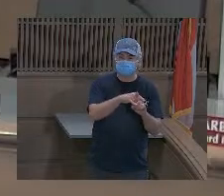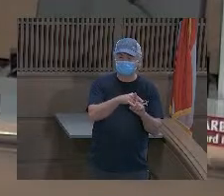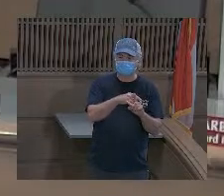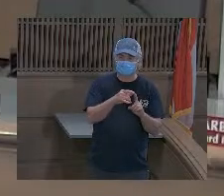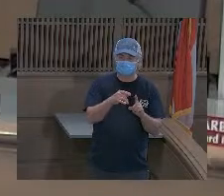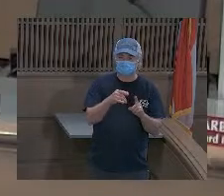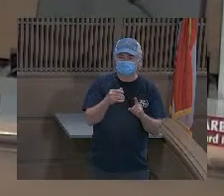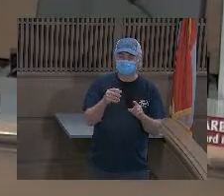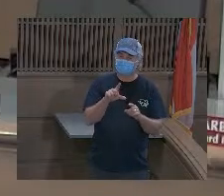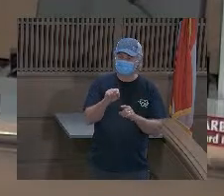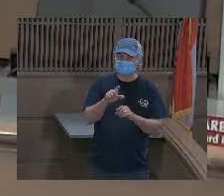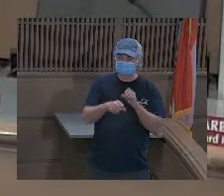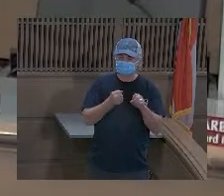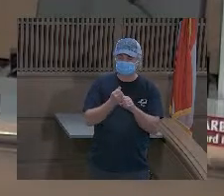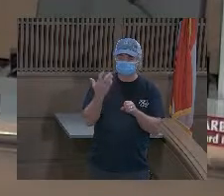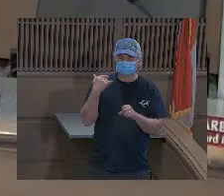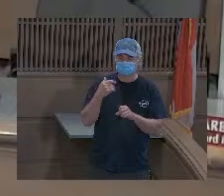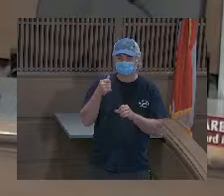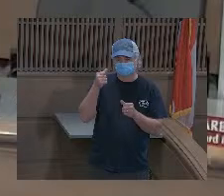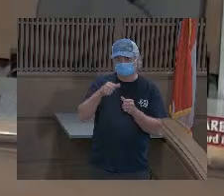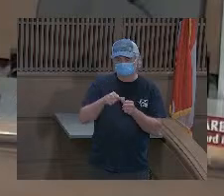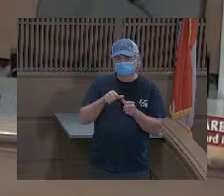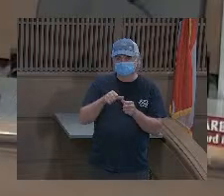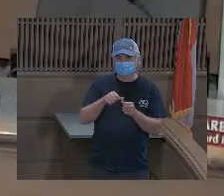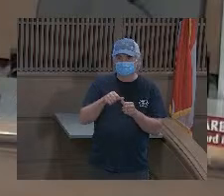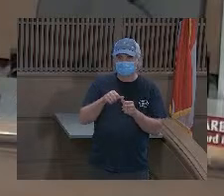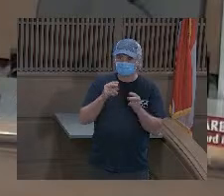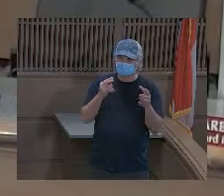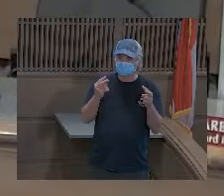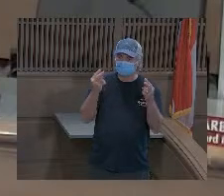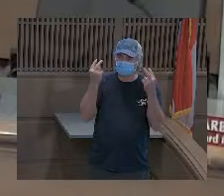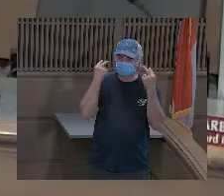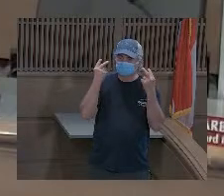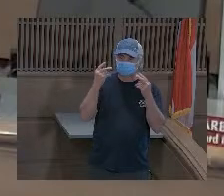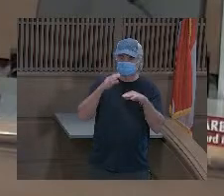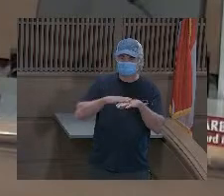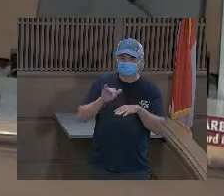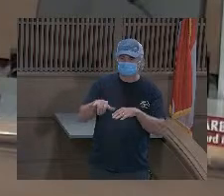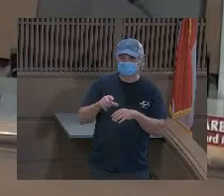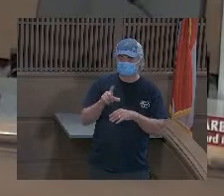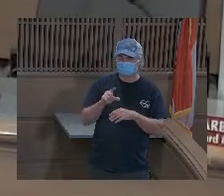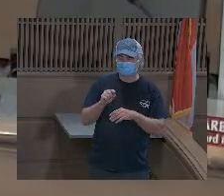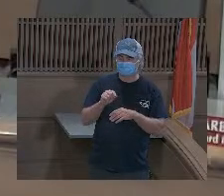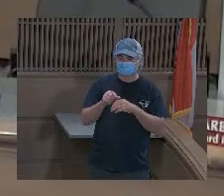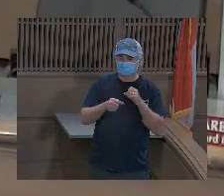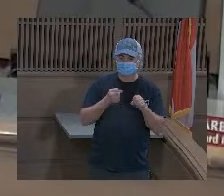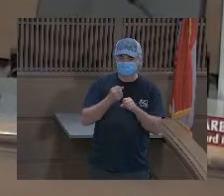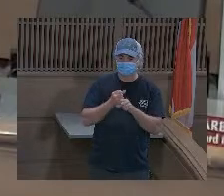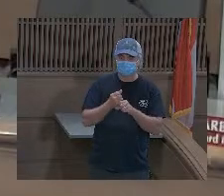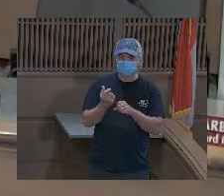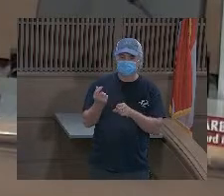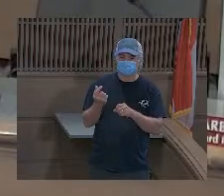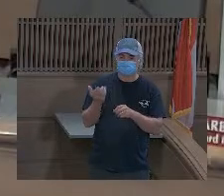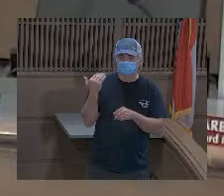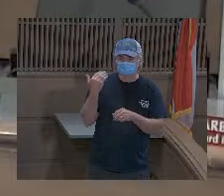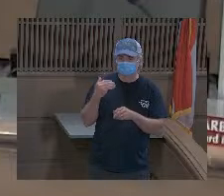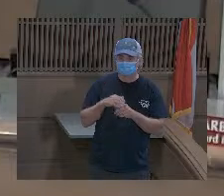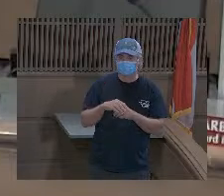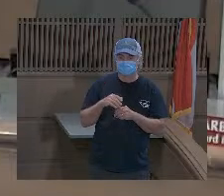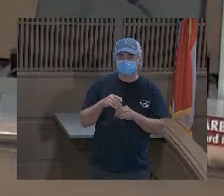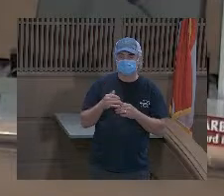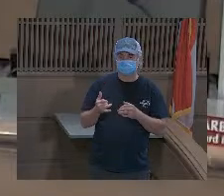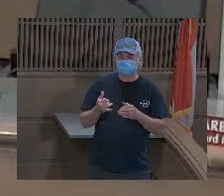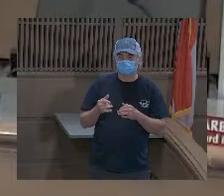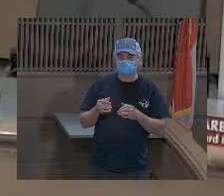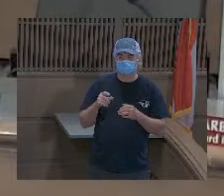do now. In remembrance of what we did 20 years ago, we all need to work together to fight this